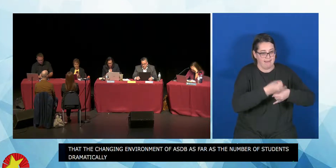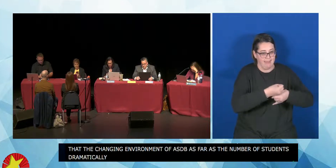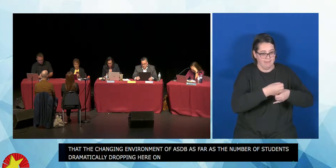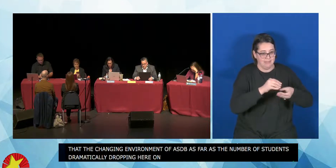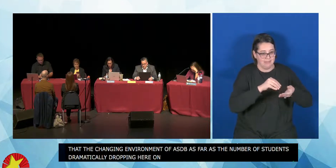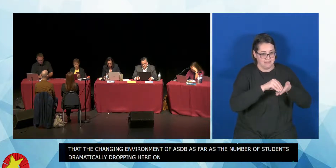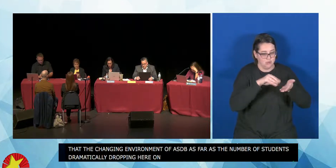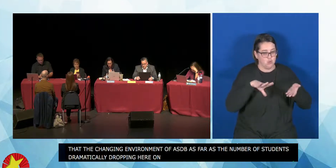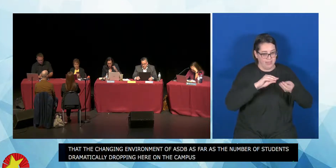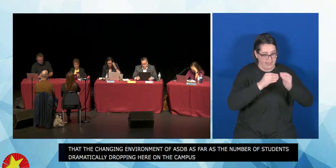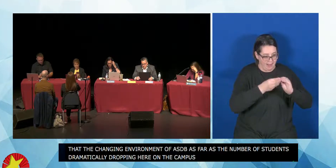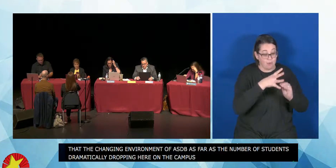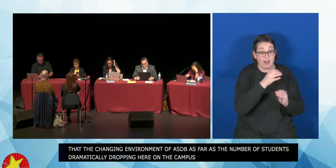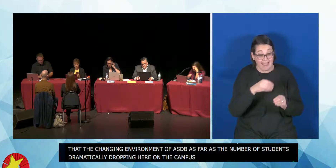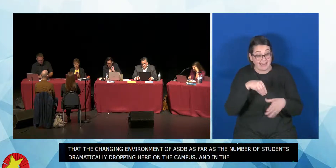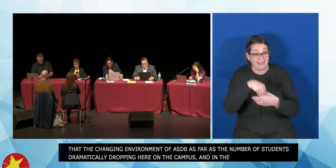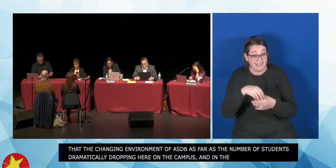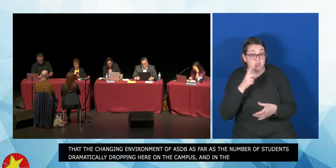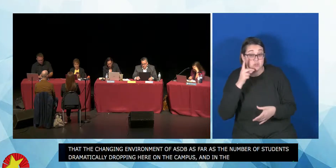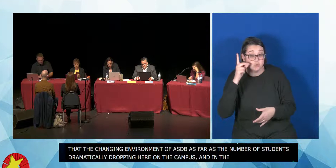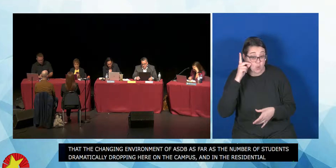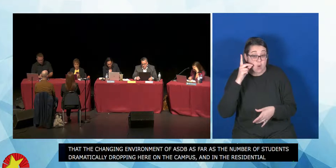in the residential programs,